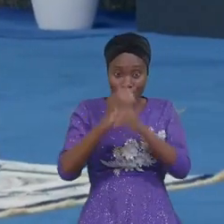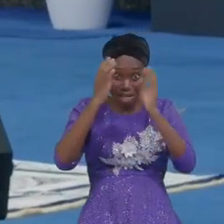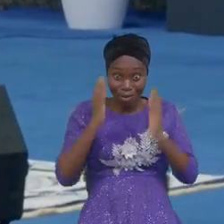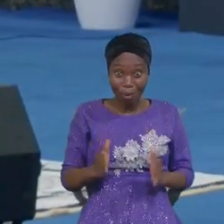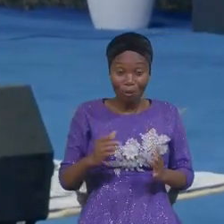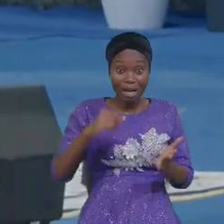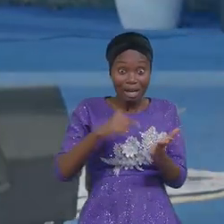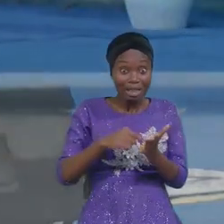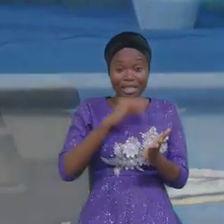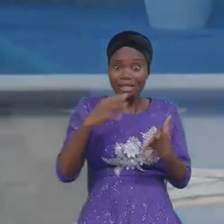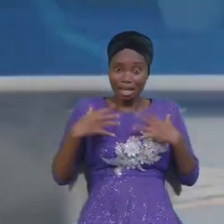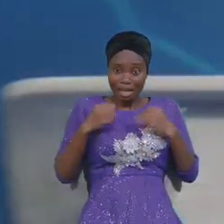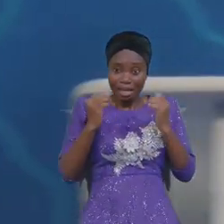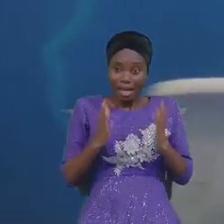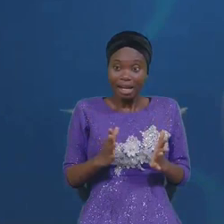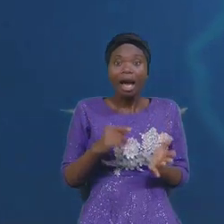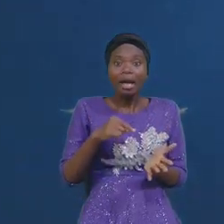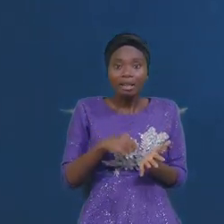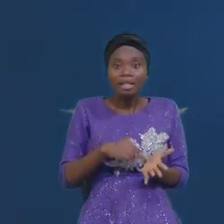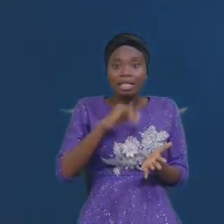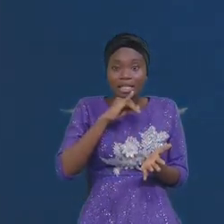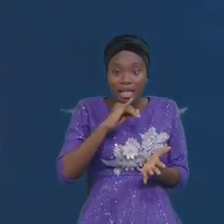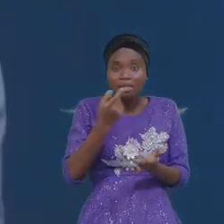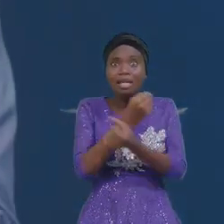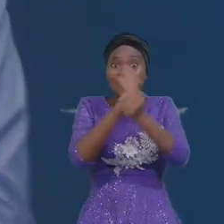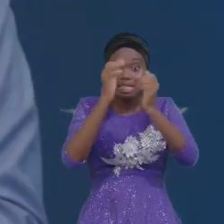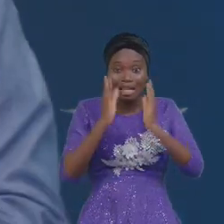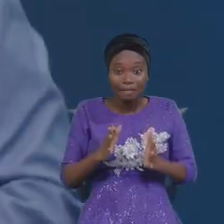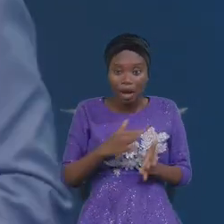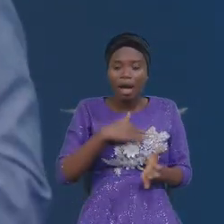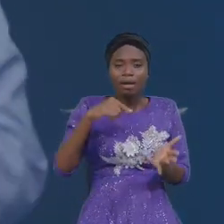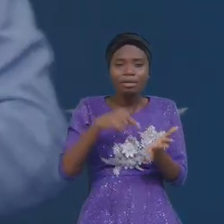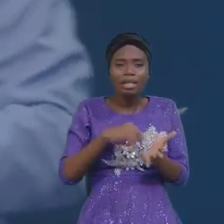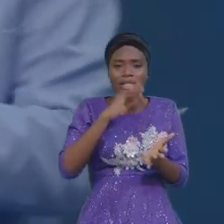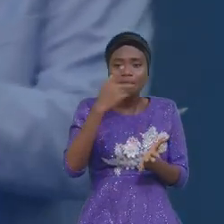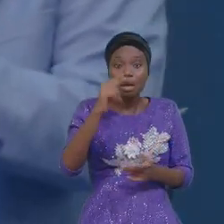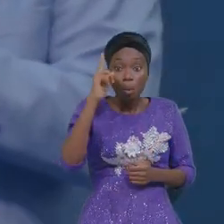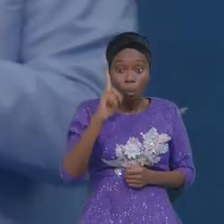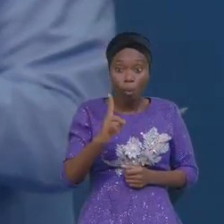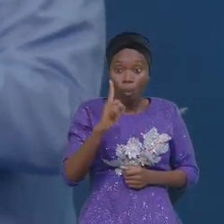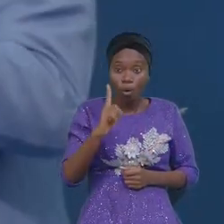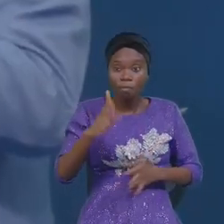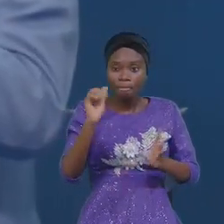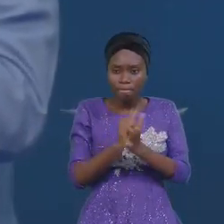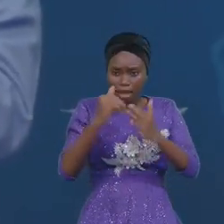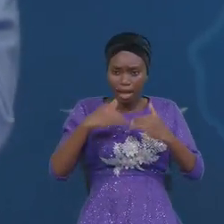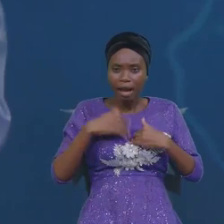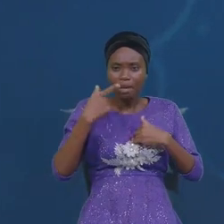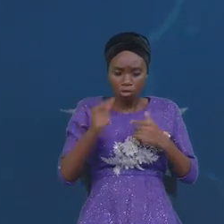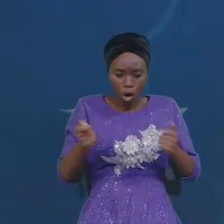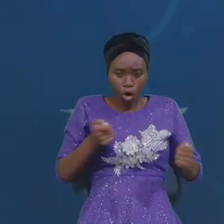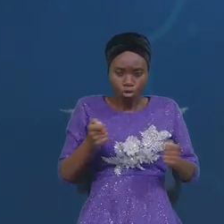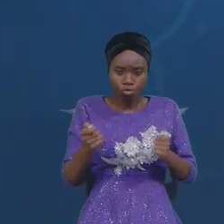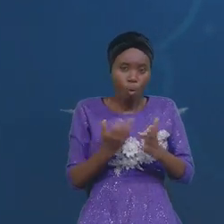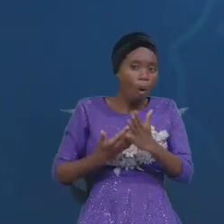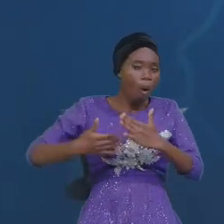is Healer, this is Savior, and this is the one that has the control